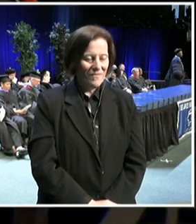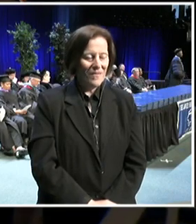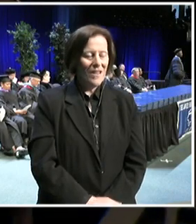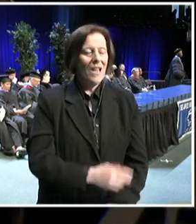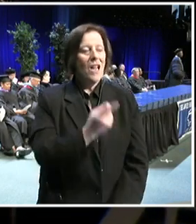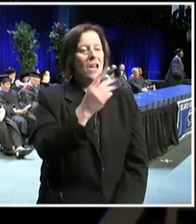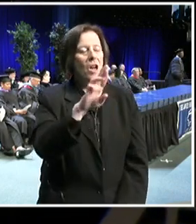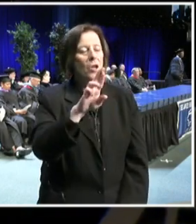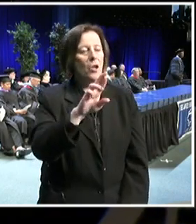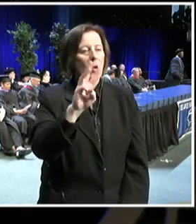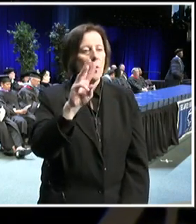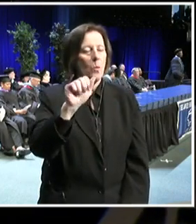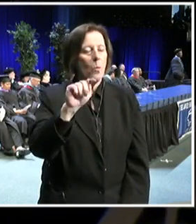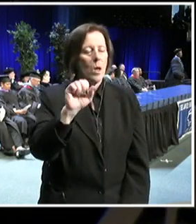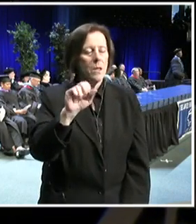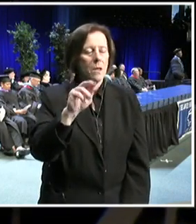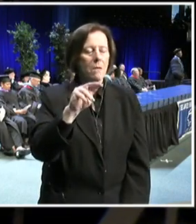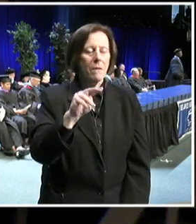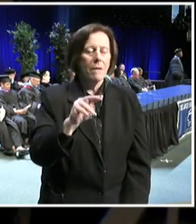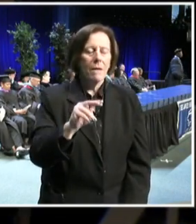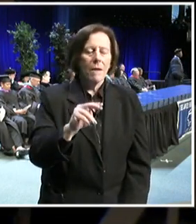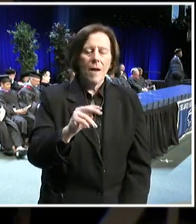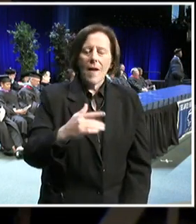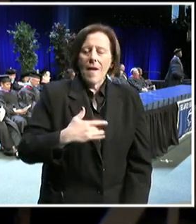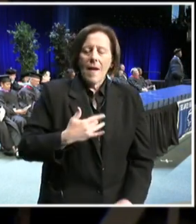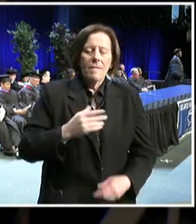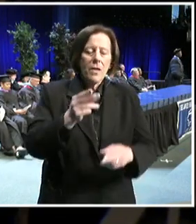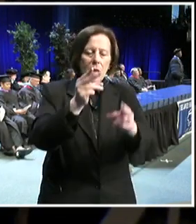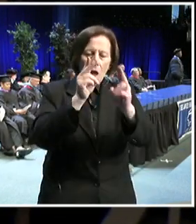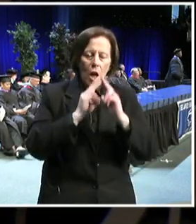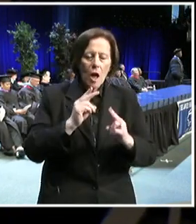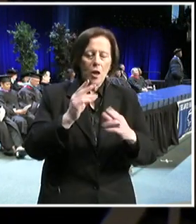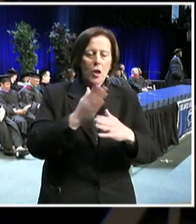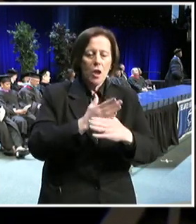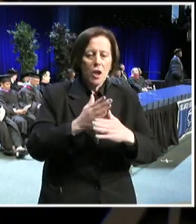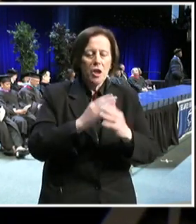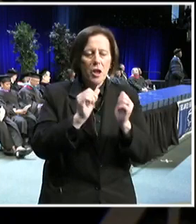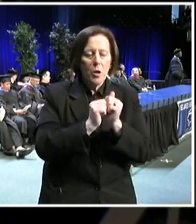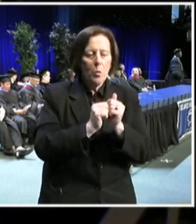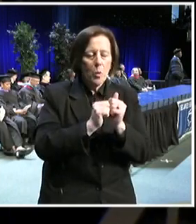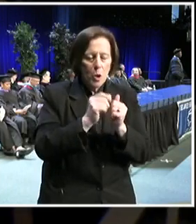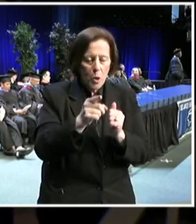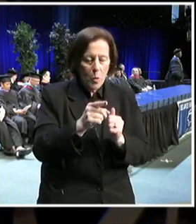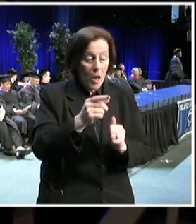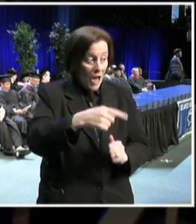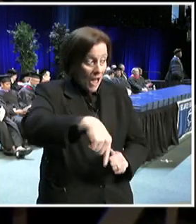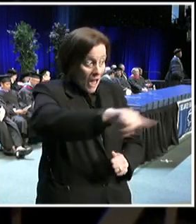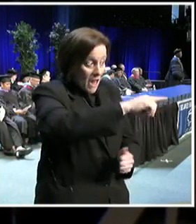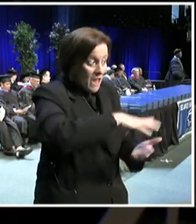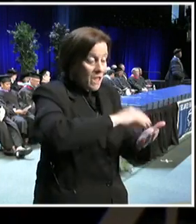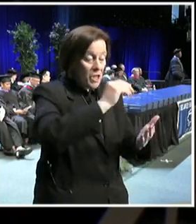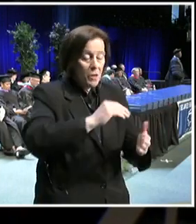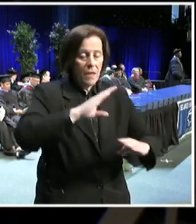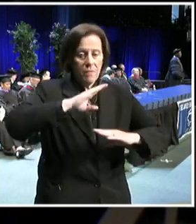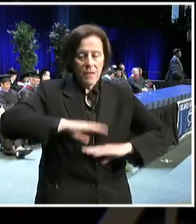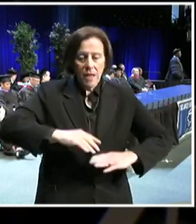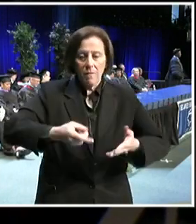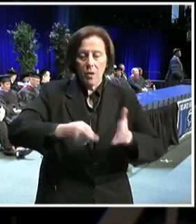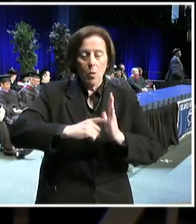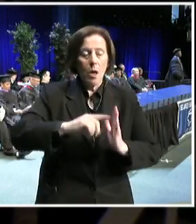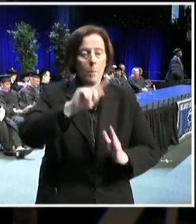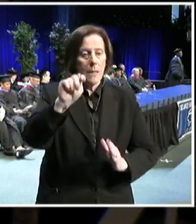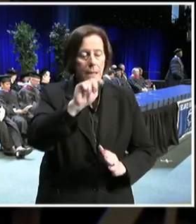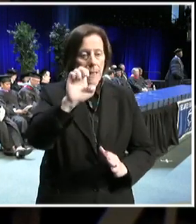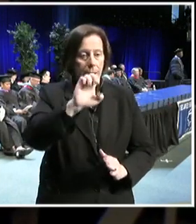Dr. Watson, I consider it an honor to share with you that these students have met the criteria of the Texas Education Agency